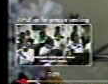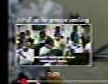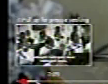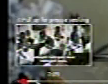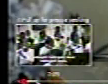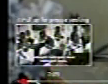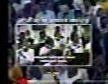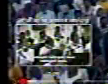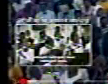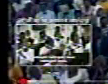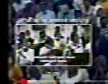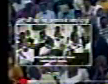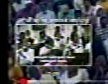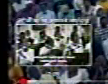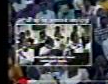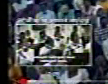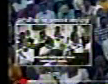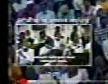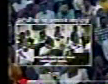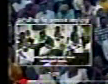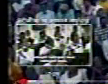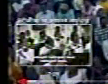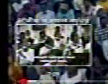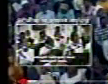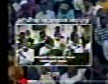Jesus' name we pray.